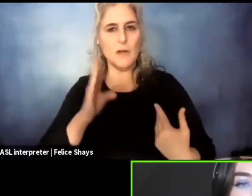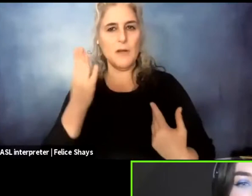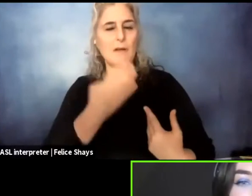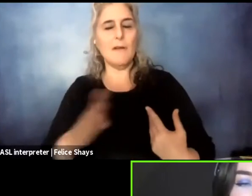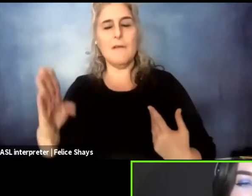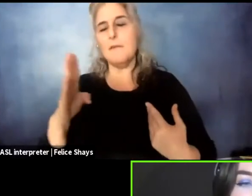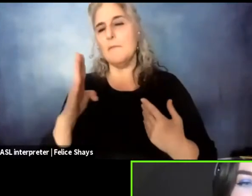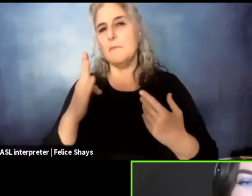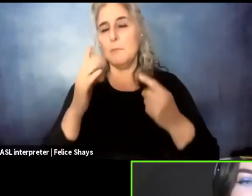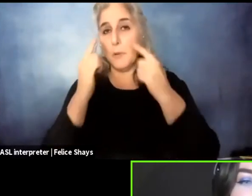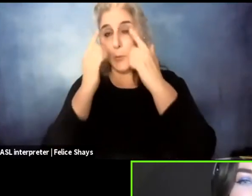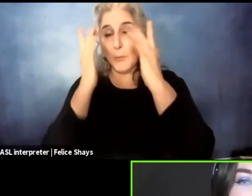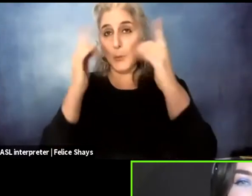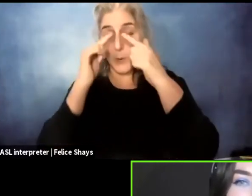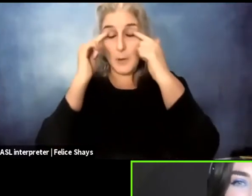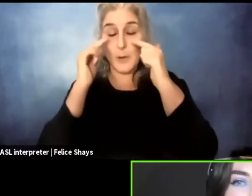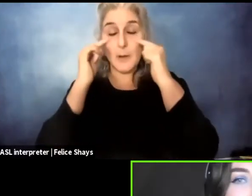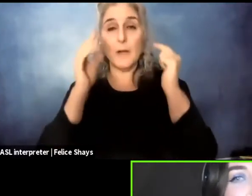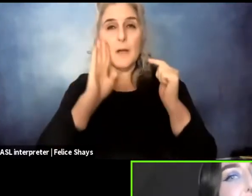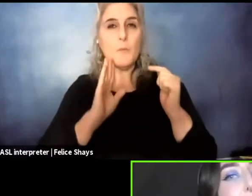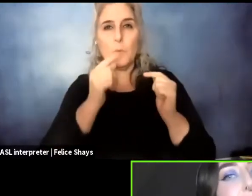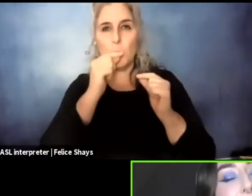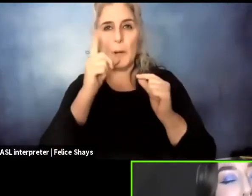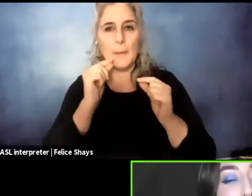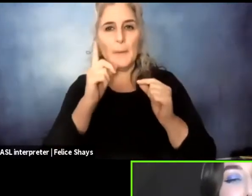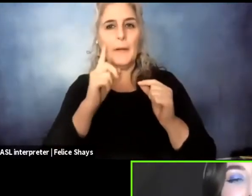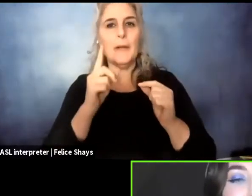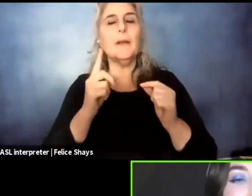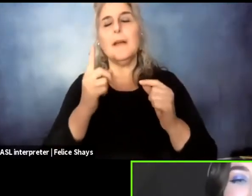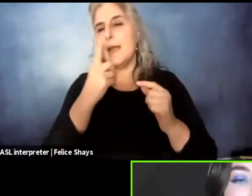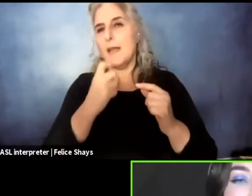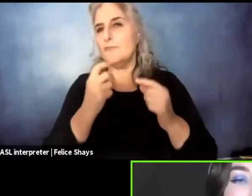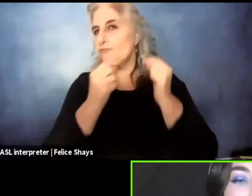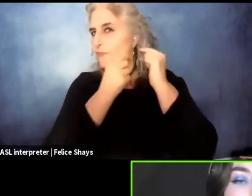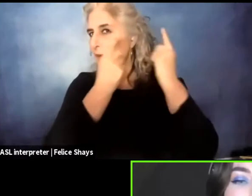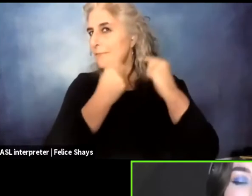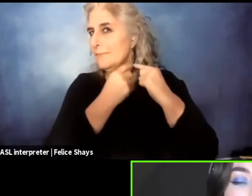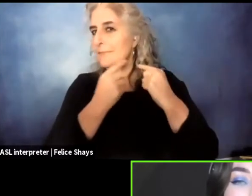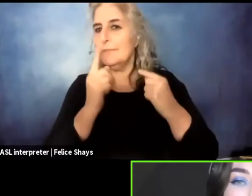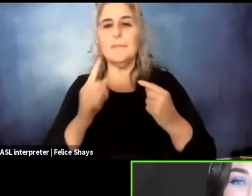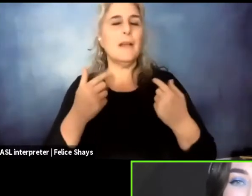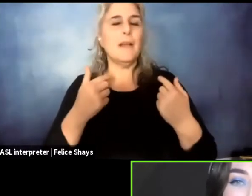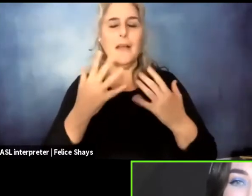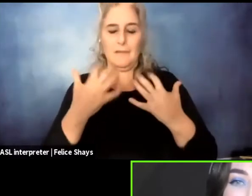eyeshadow, brown lipstick, red heart-shaped earrings, a leopard print